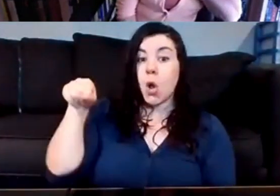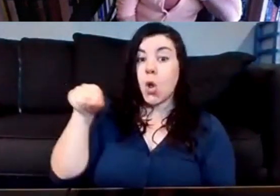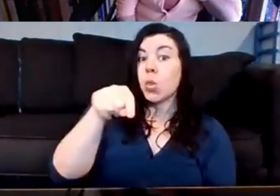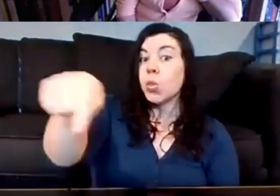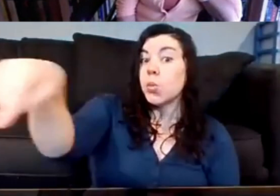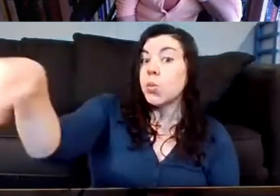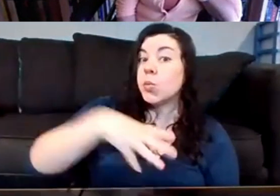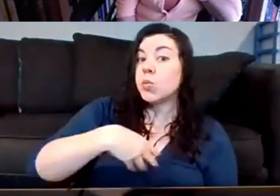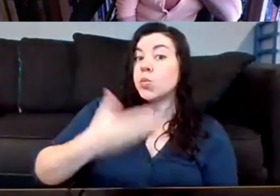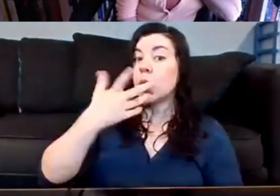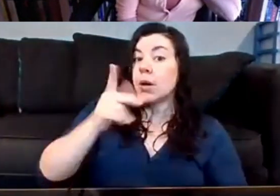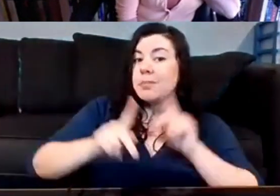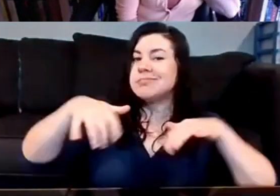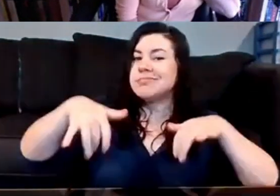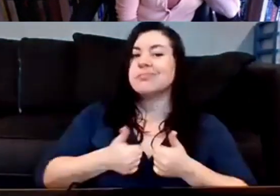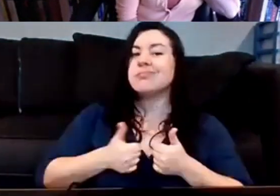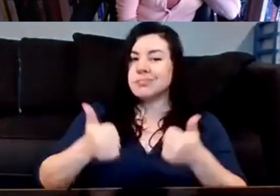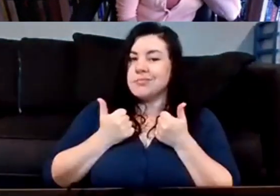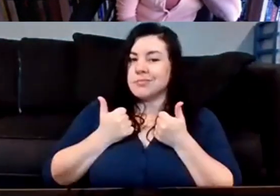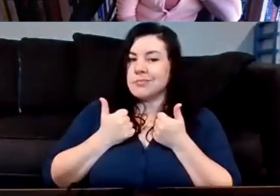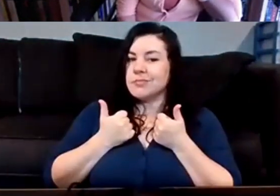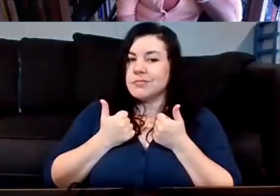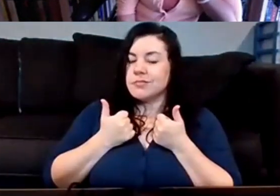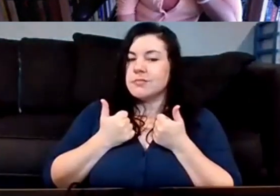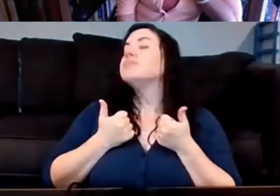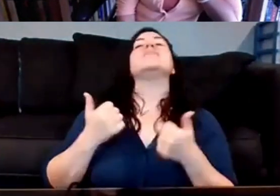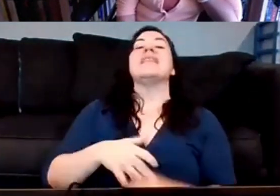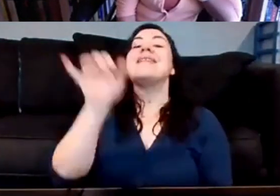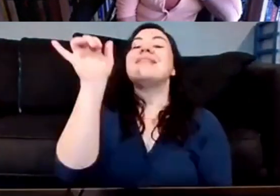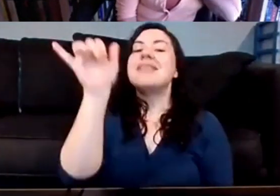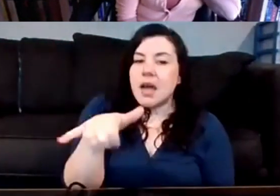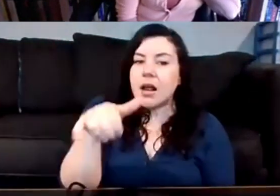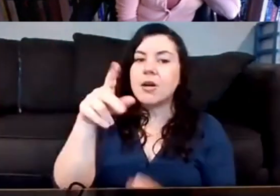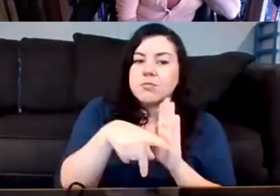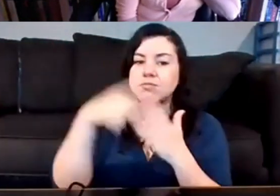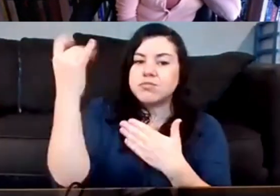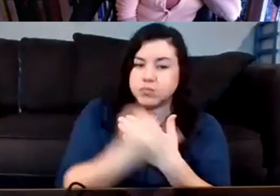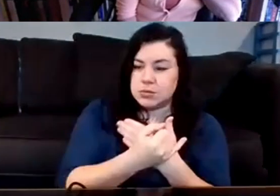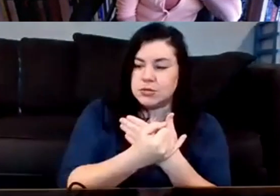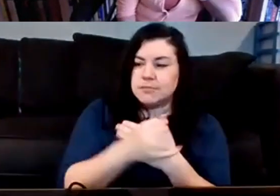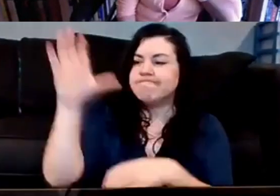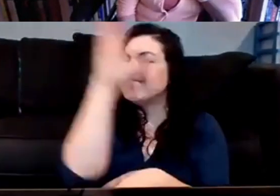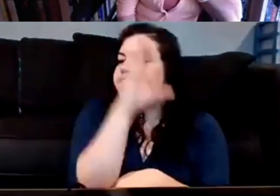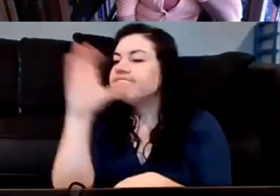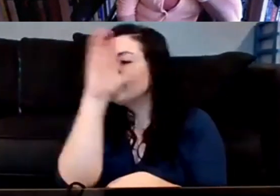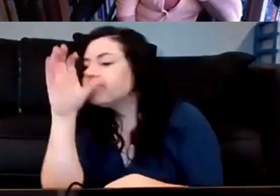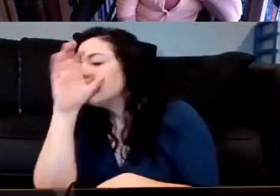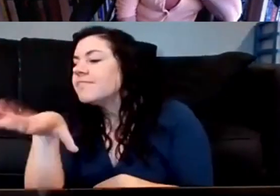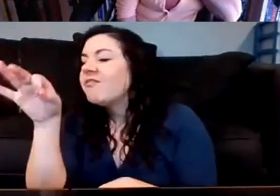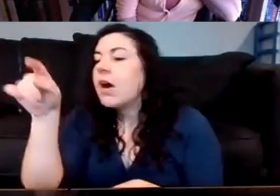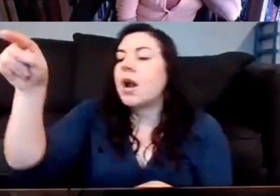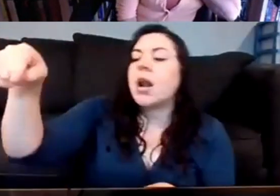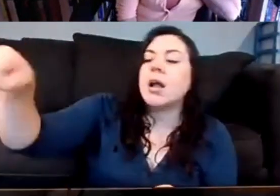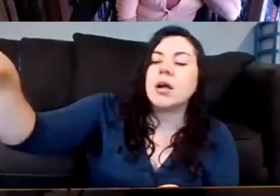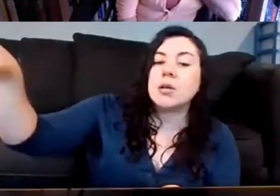them, and they are. And that should be the project, to track them down, because people know that they're, you